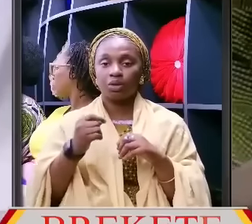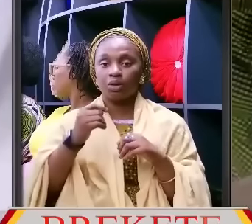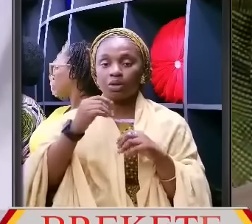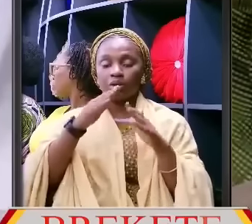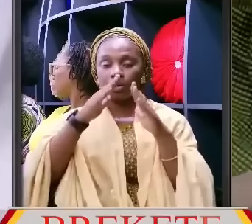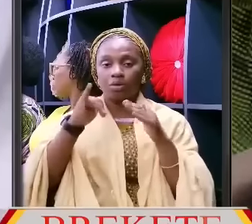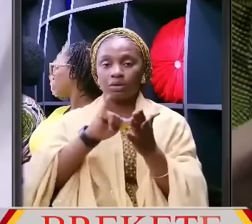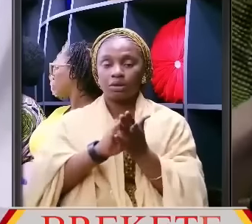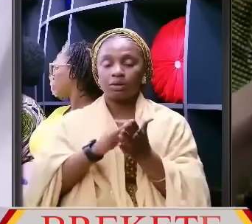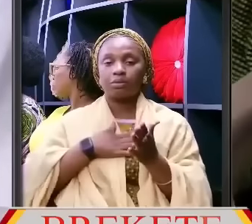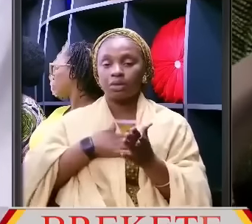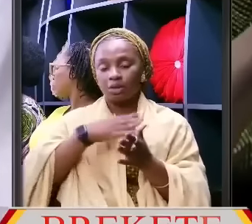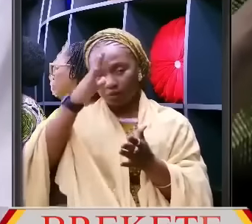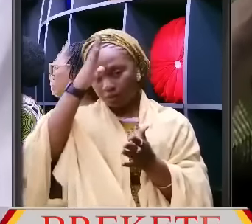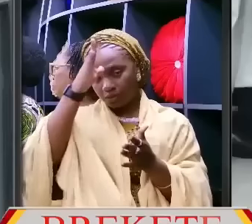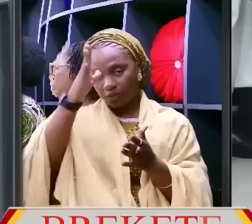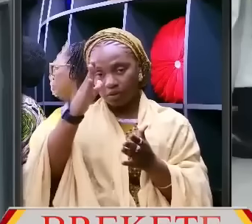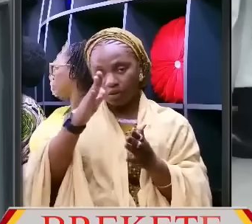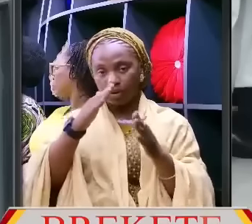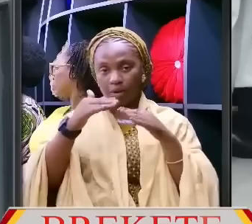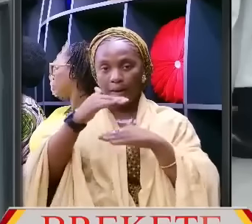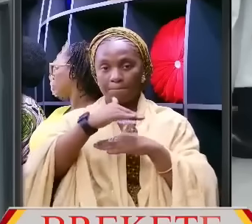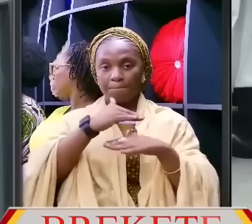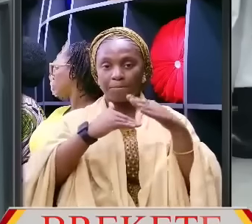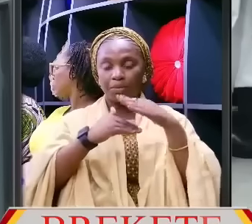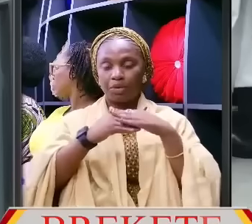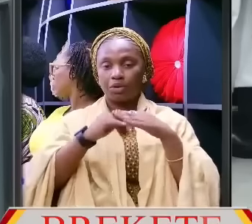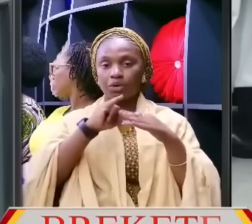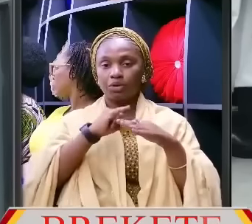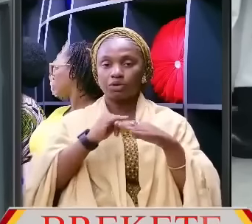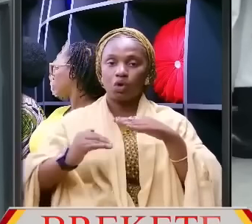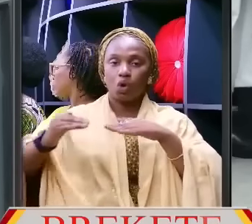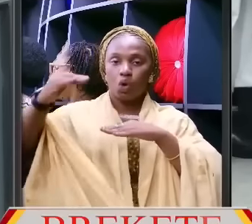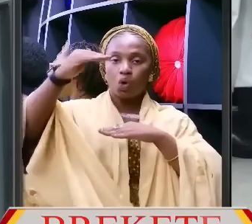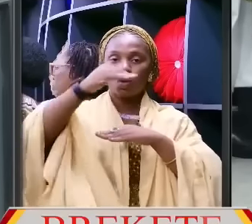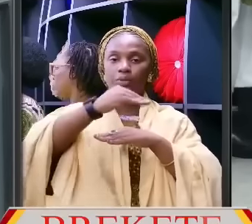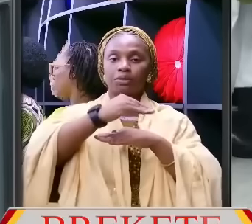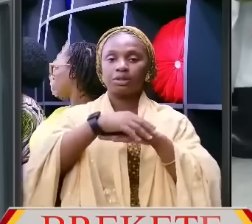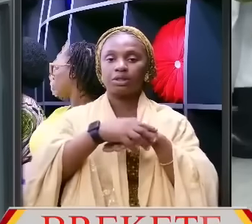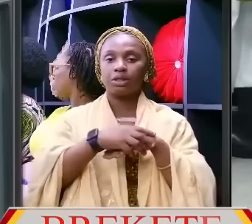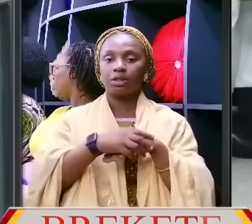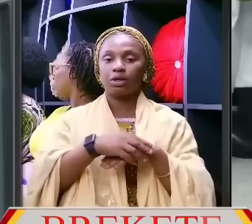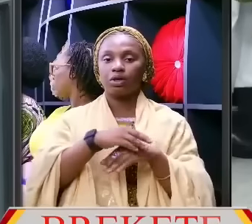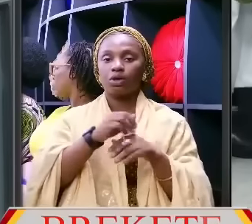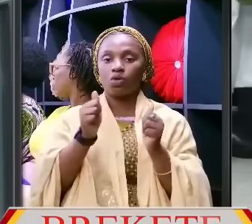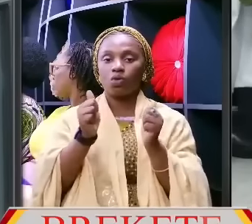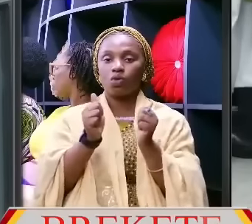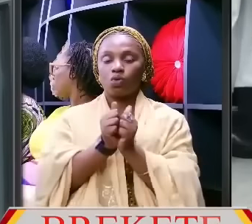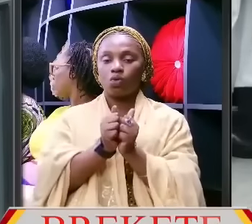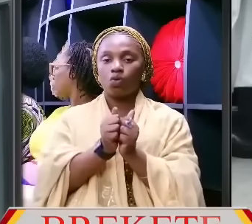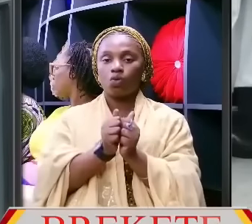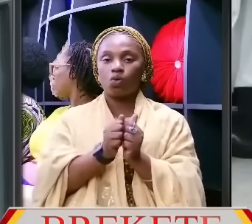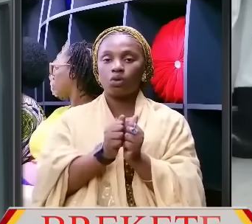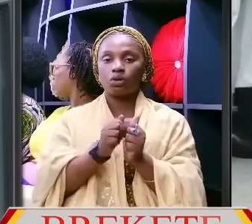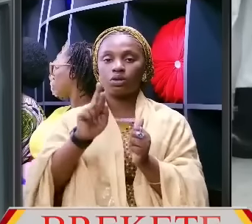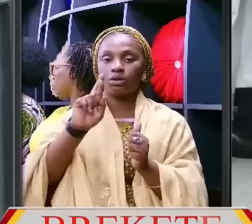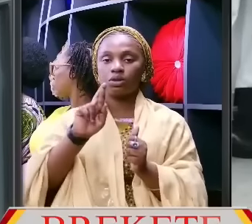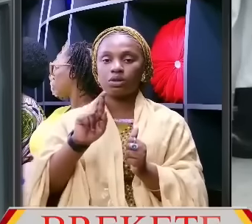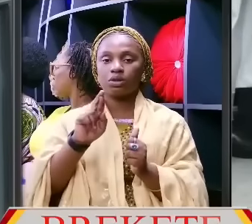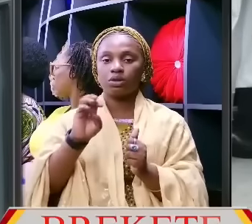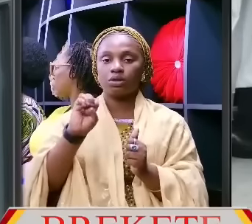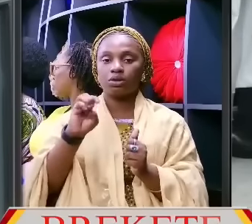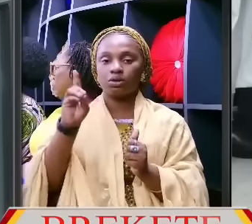now. My mother's house upstairs. It was a red sun. So one day,